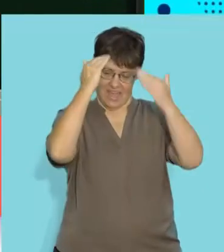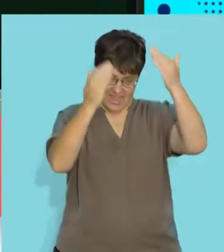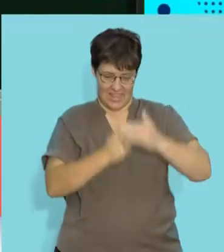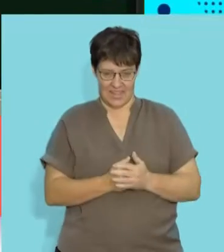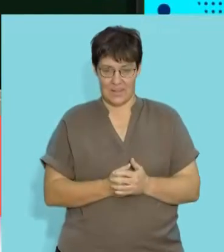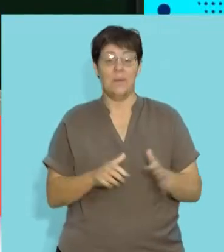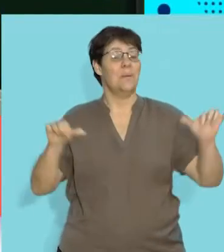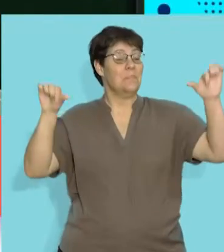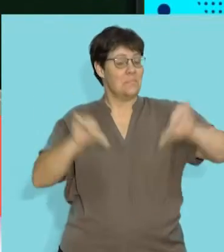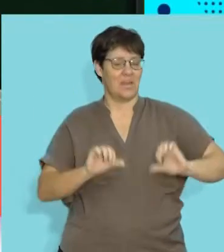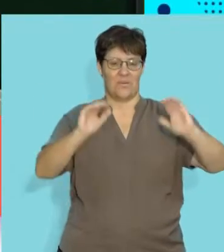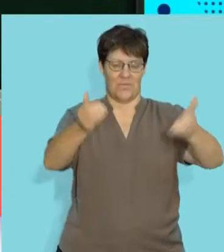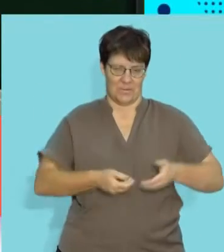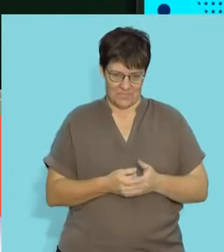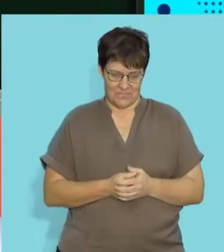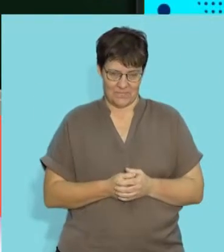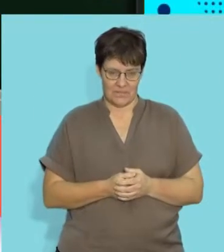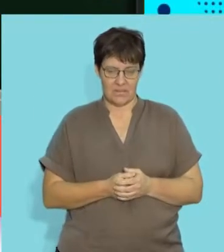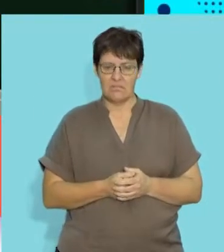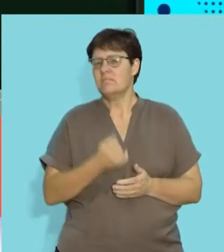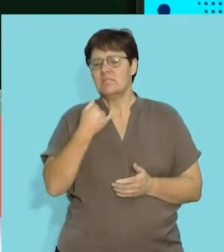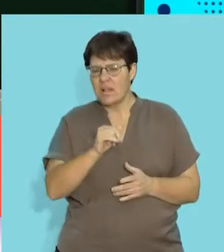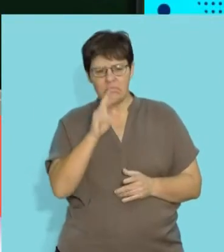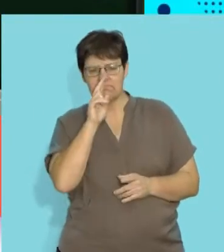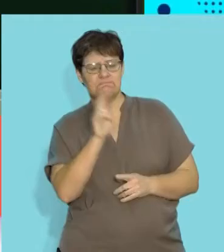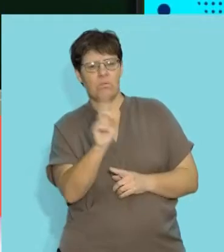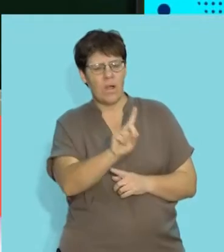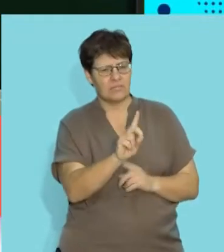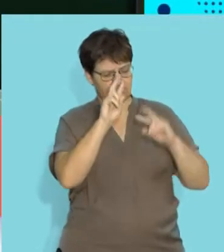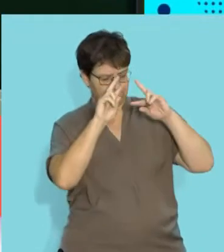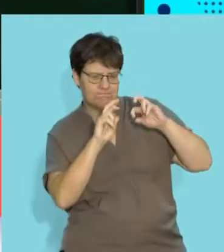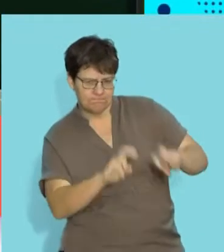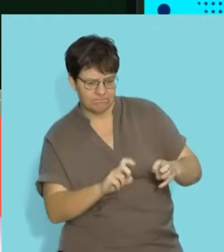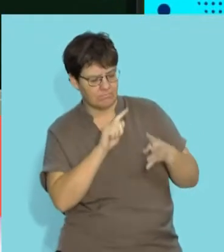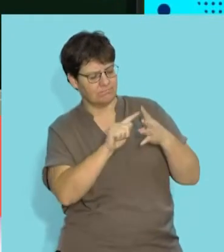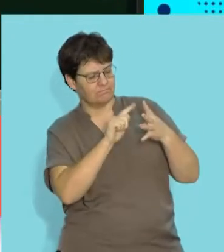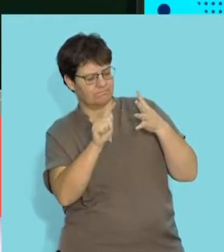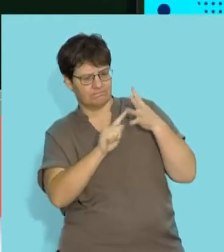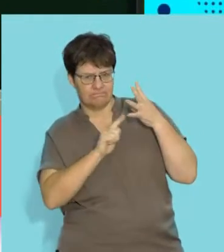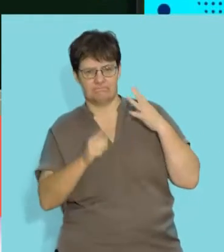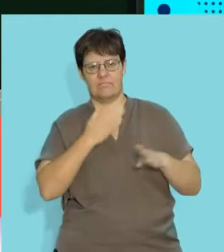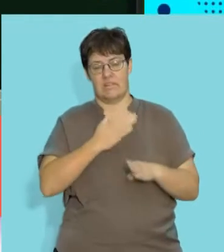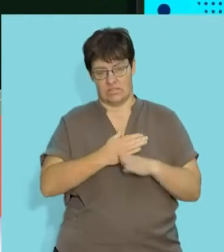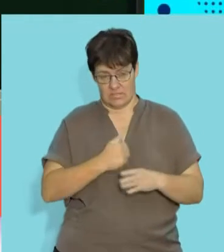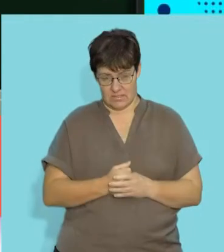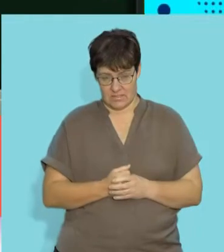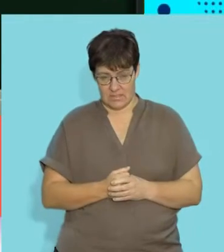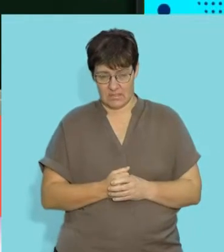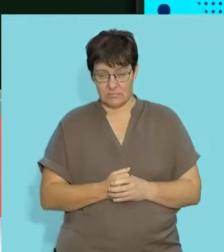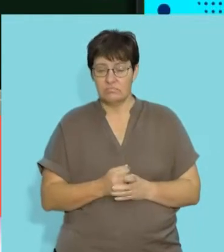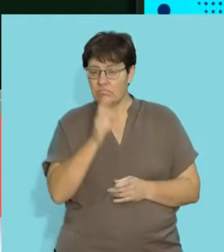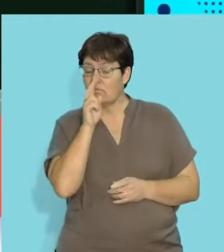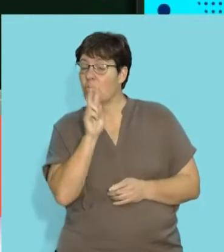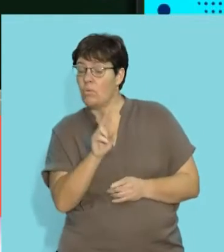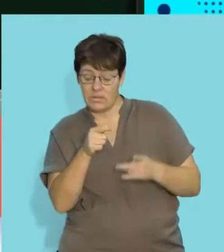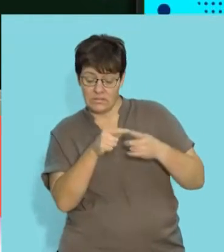Hi guys, welcome back to our lesson. So we are still looking at exploring different types of functions, but for now